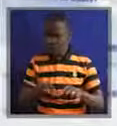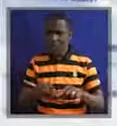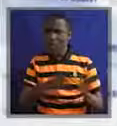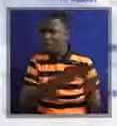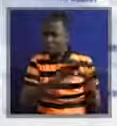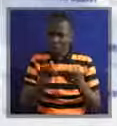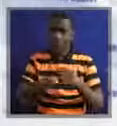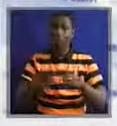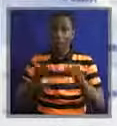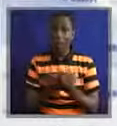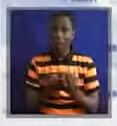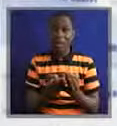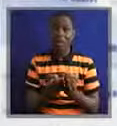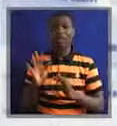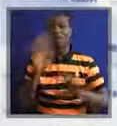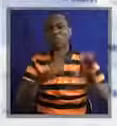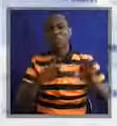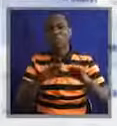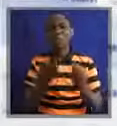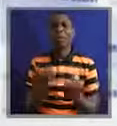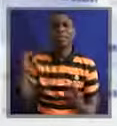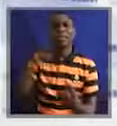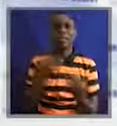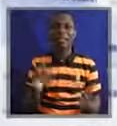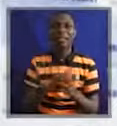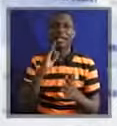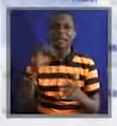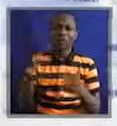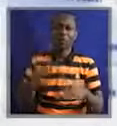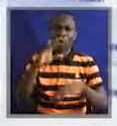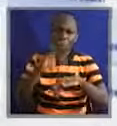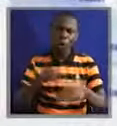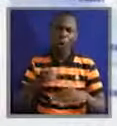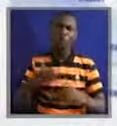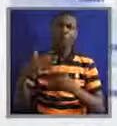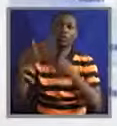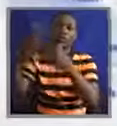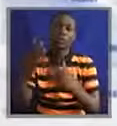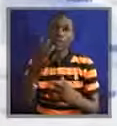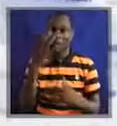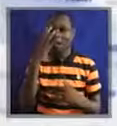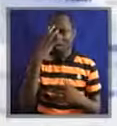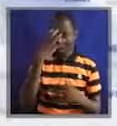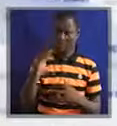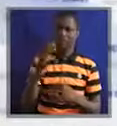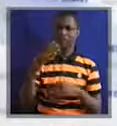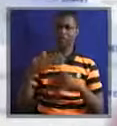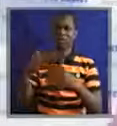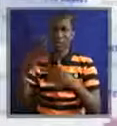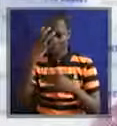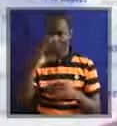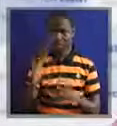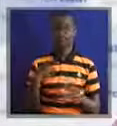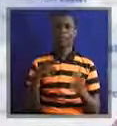ana bofuka sam ye ya ye say generational curse generational curse generational curse no san sam we say ayade a e